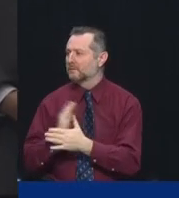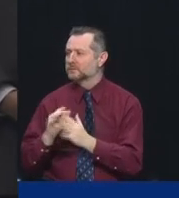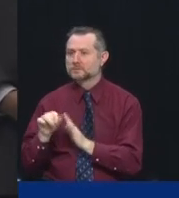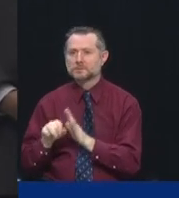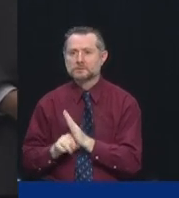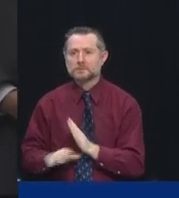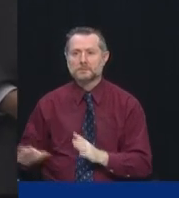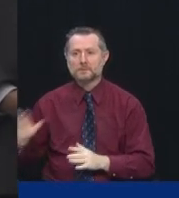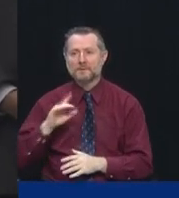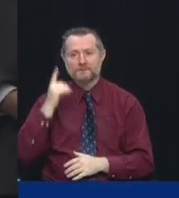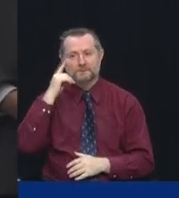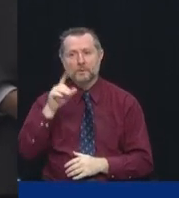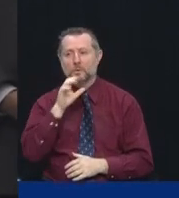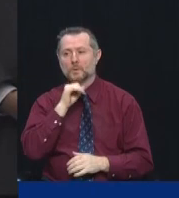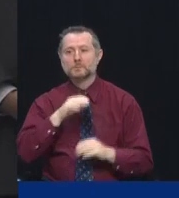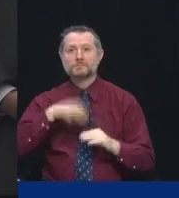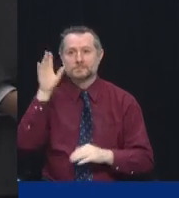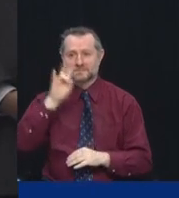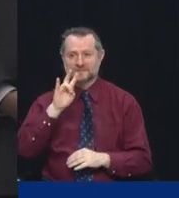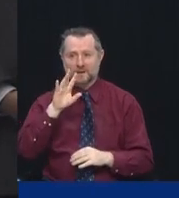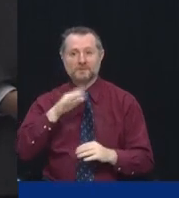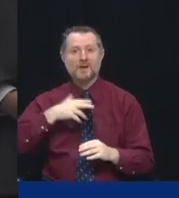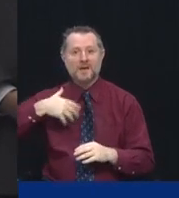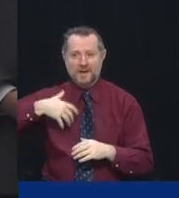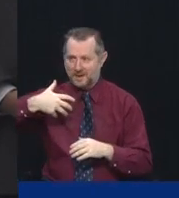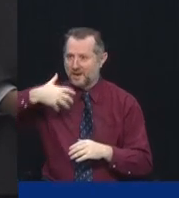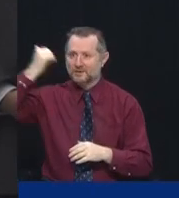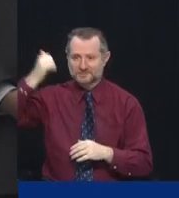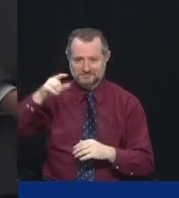plus and 65 to 74 plus.